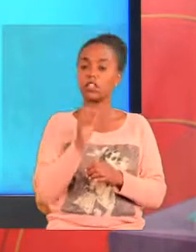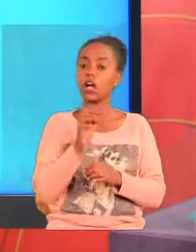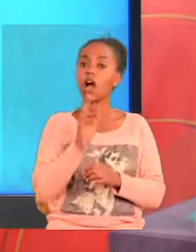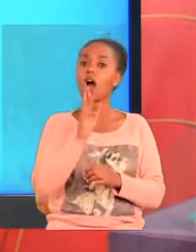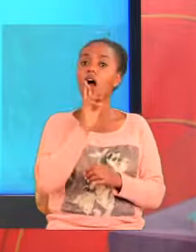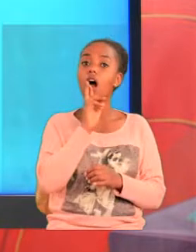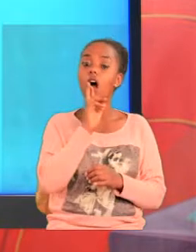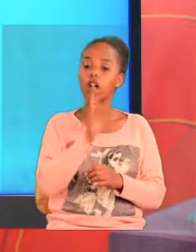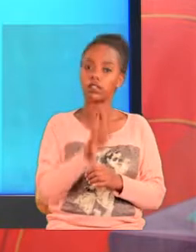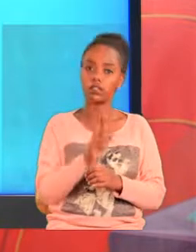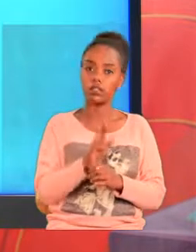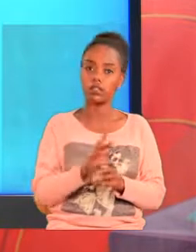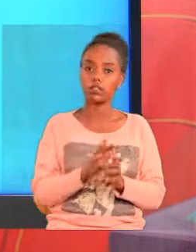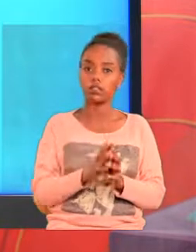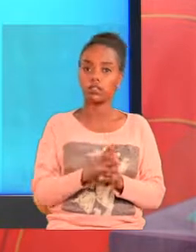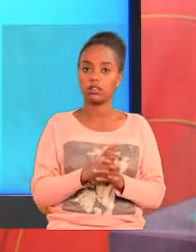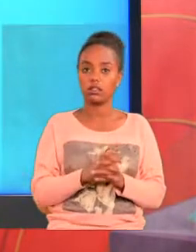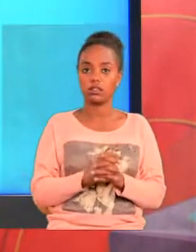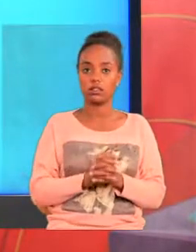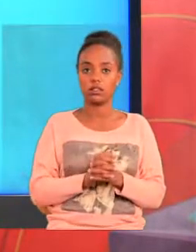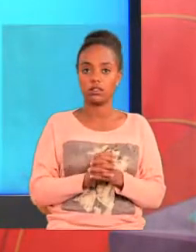are ruined.